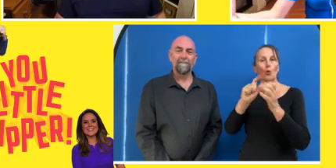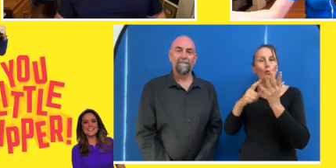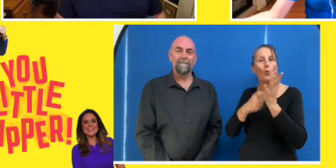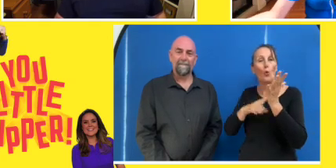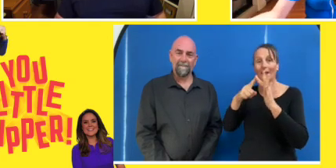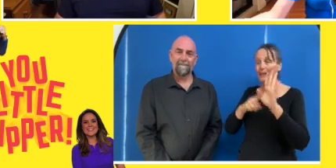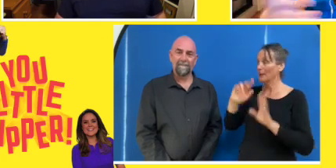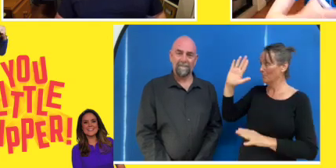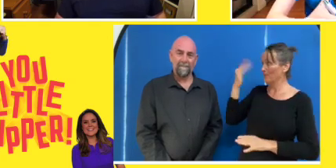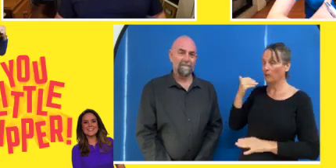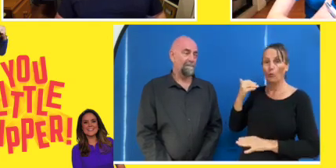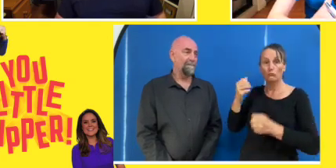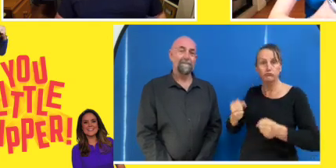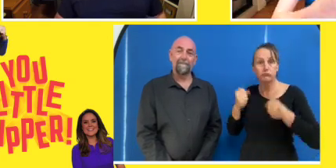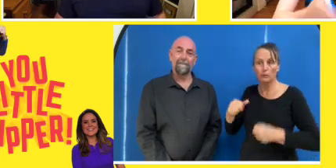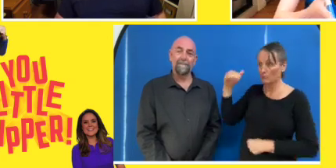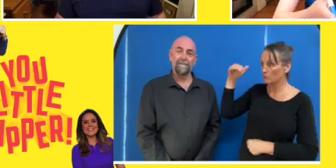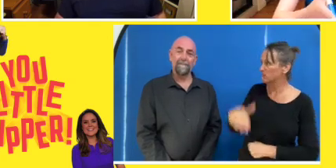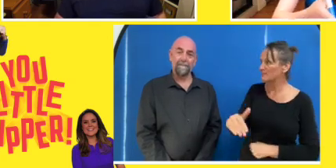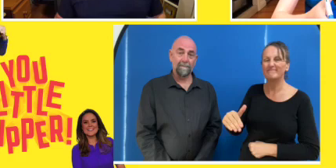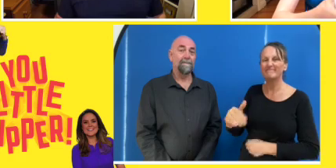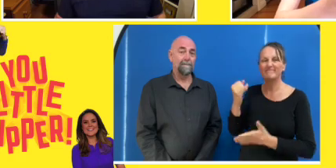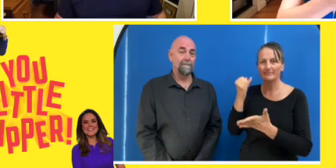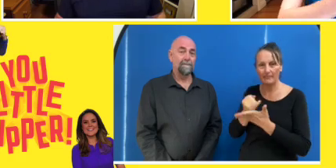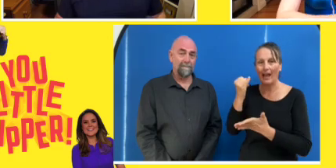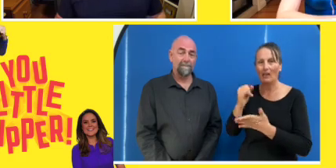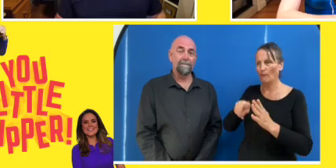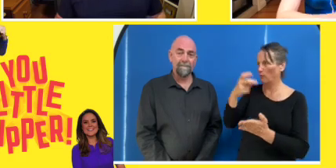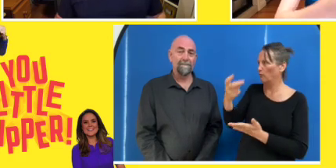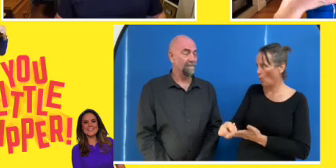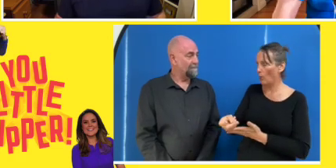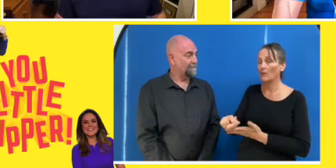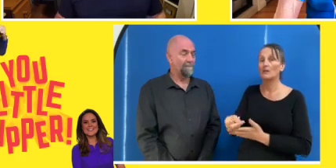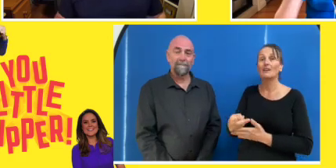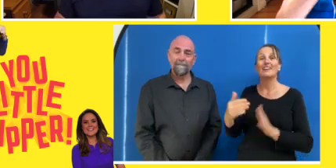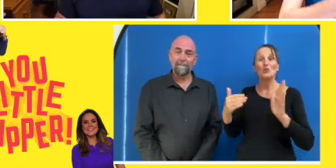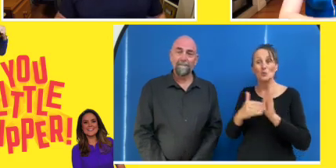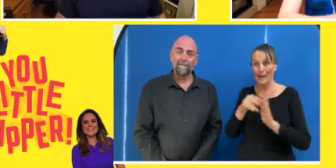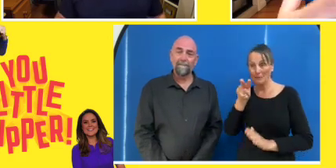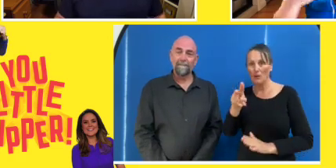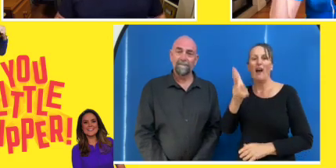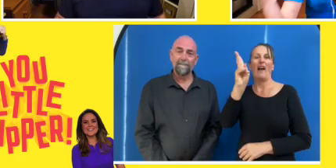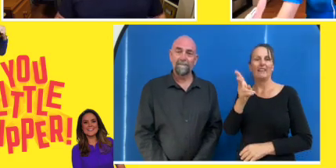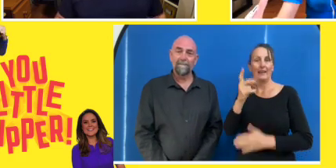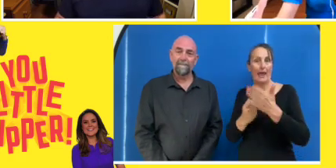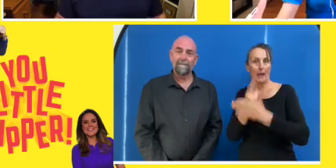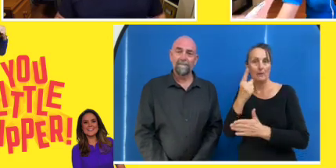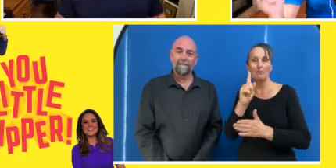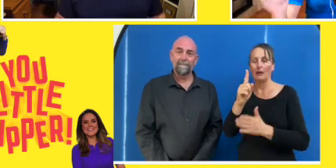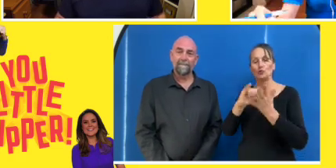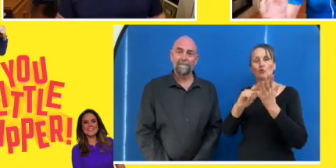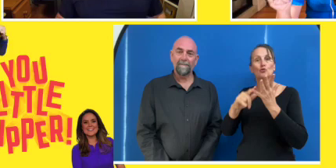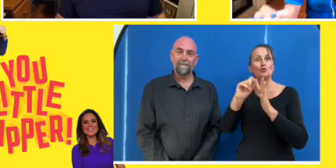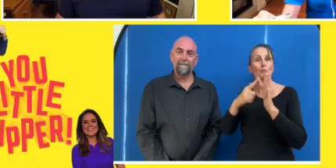competed previously in his previous event in the downhill, and he couldn't finish that event. He fell in that, and it happened again